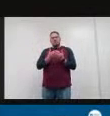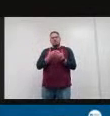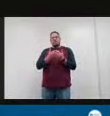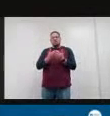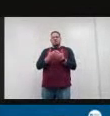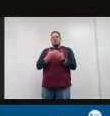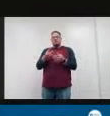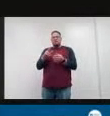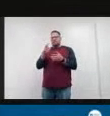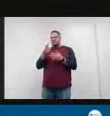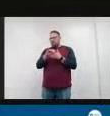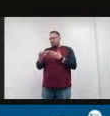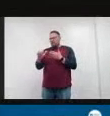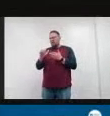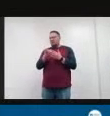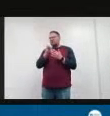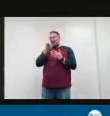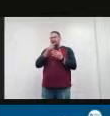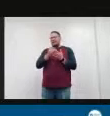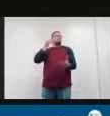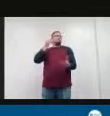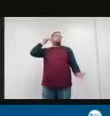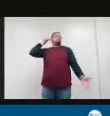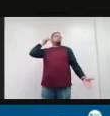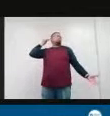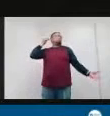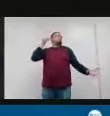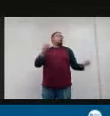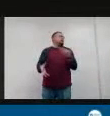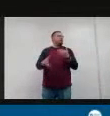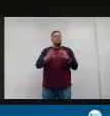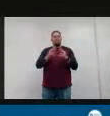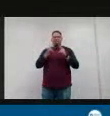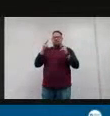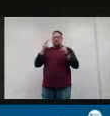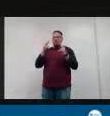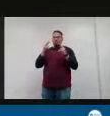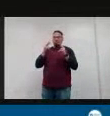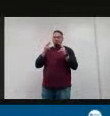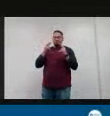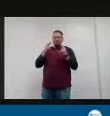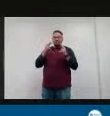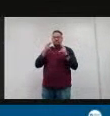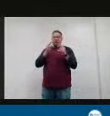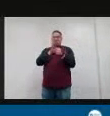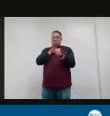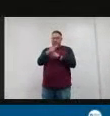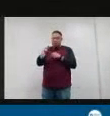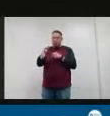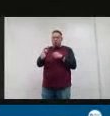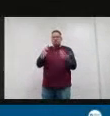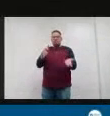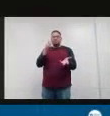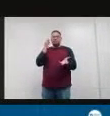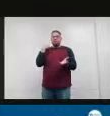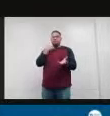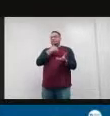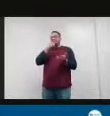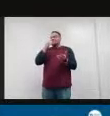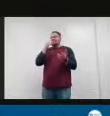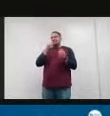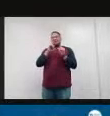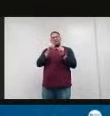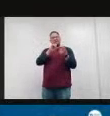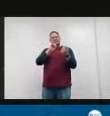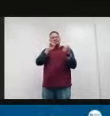or something. It's not like super expensive. It was a very thorough one, because if it keep changing the measurement instrument,